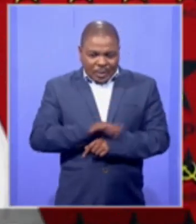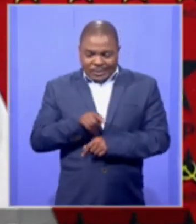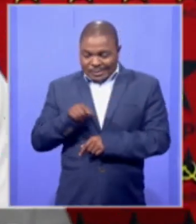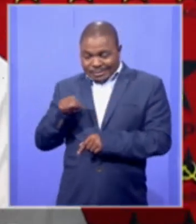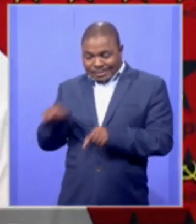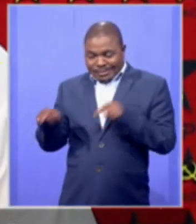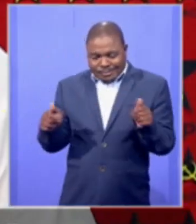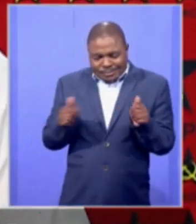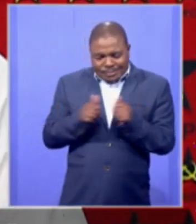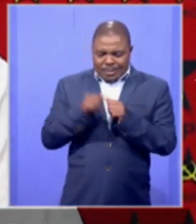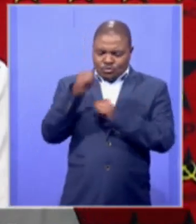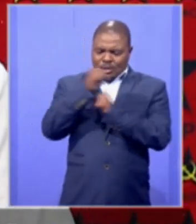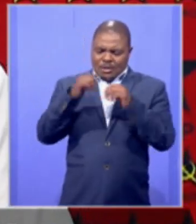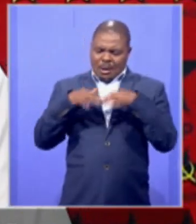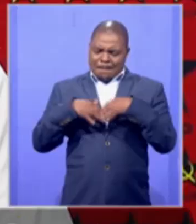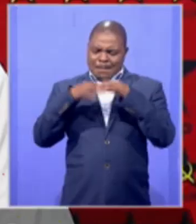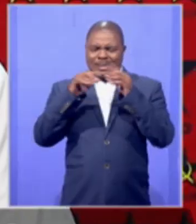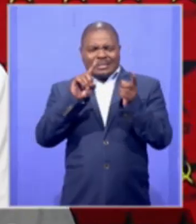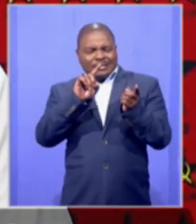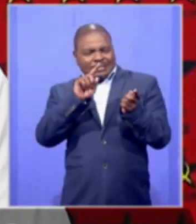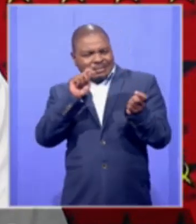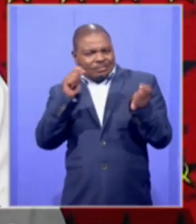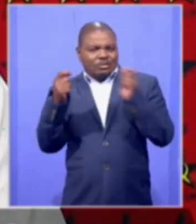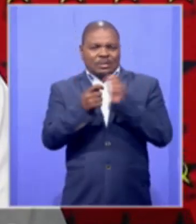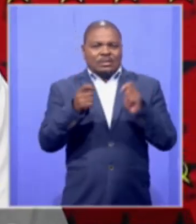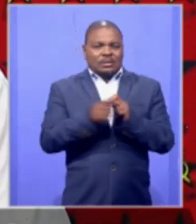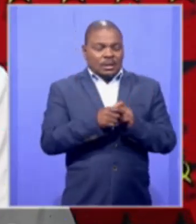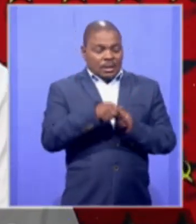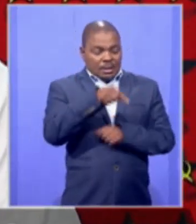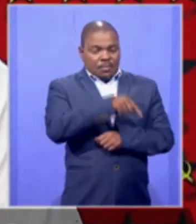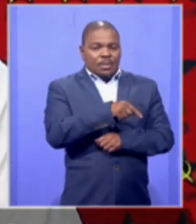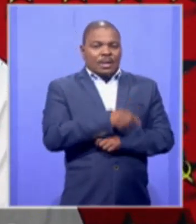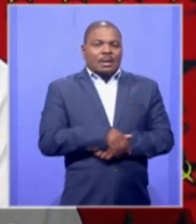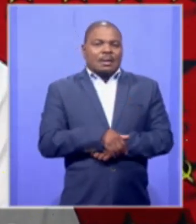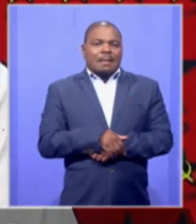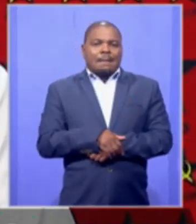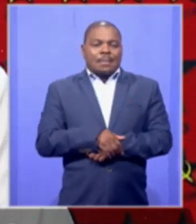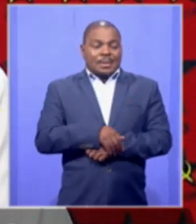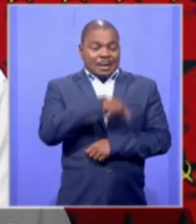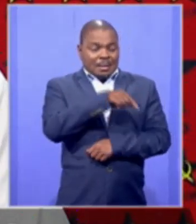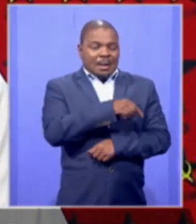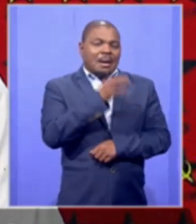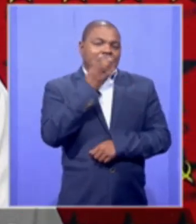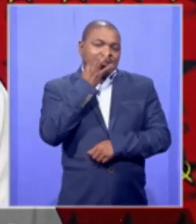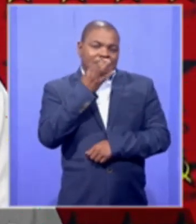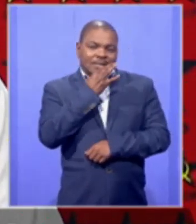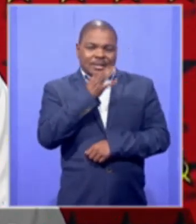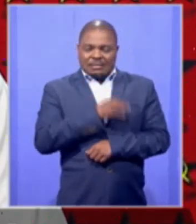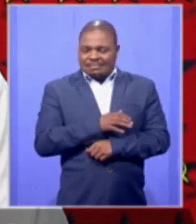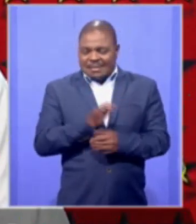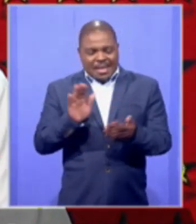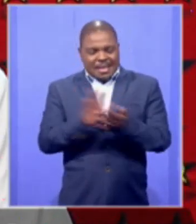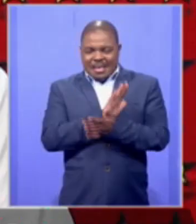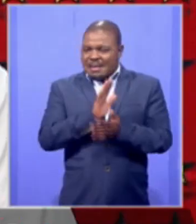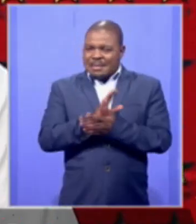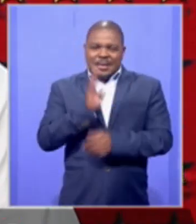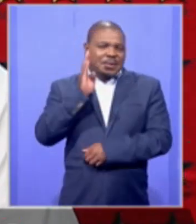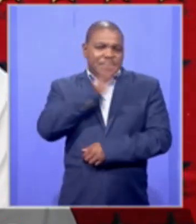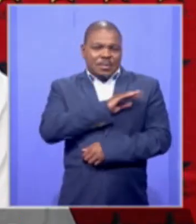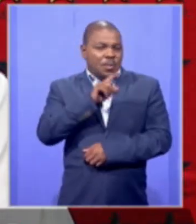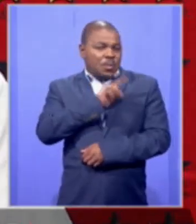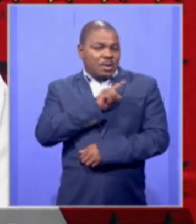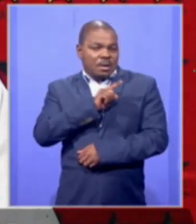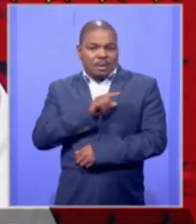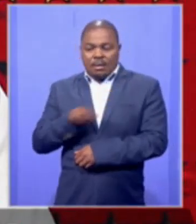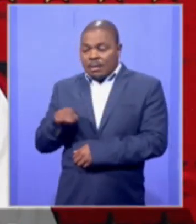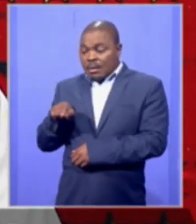ba latata meba without mincing their words ba sa itomeleleme ba bua gore ga ba itumela ka tshwetso ya gore